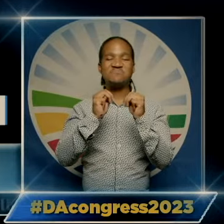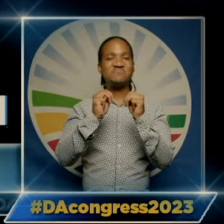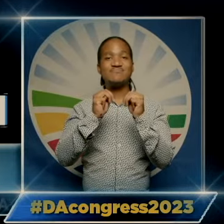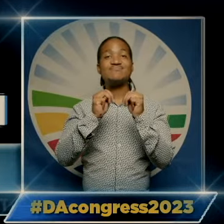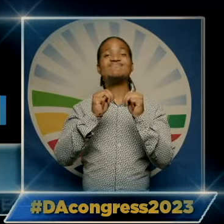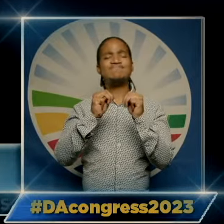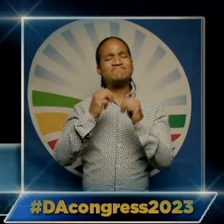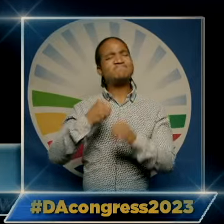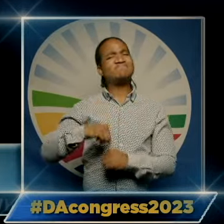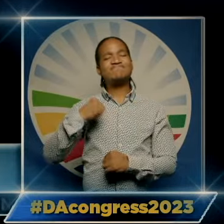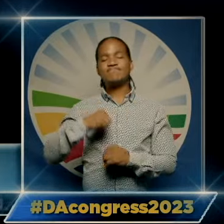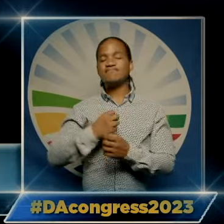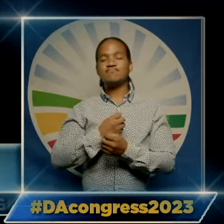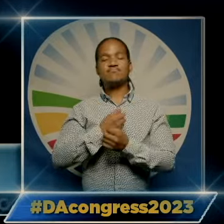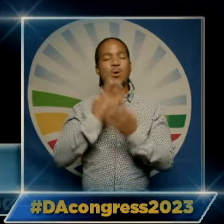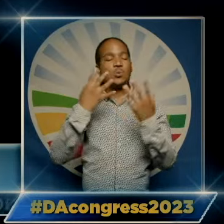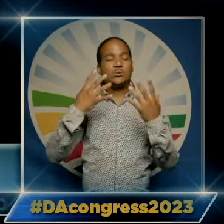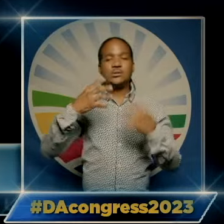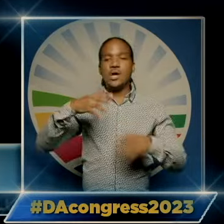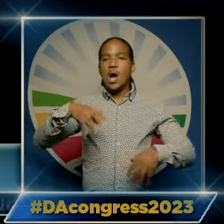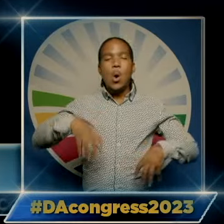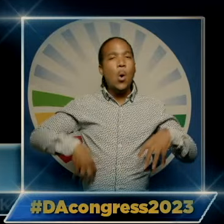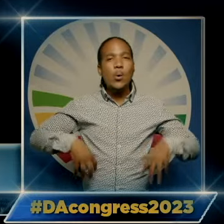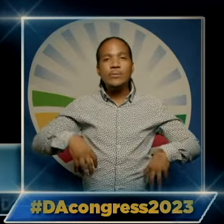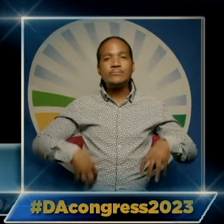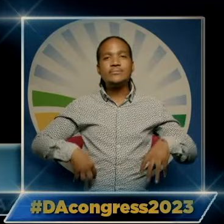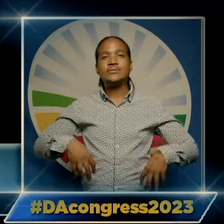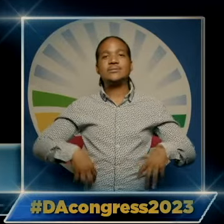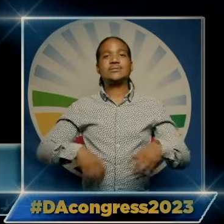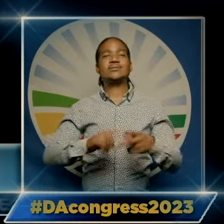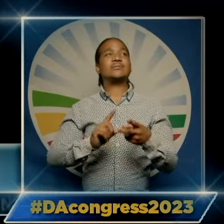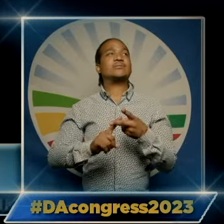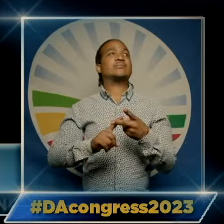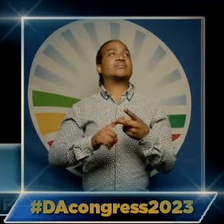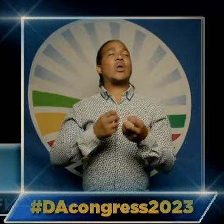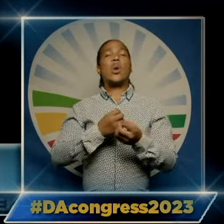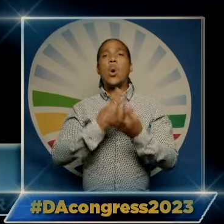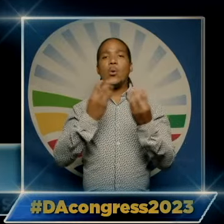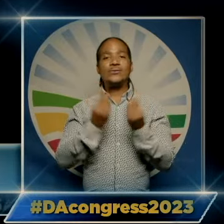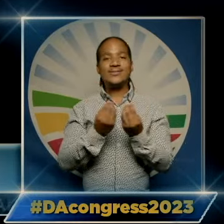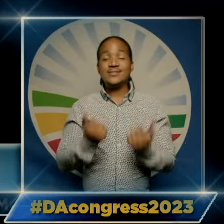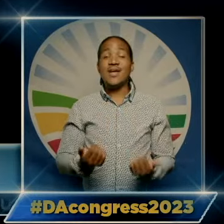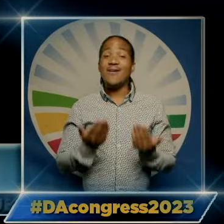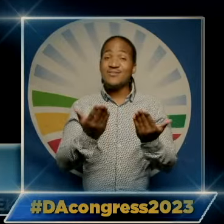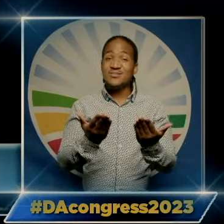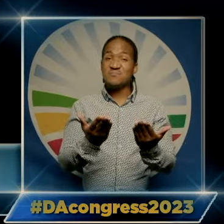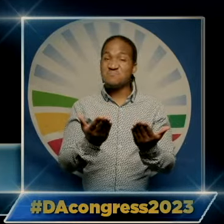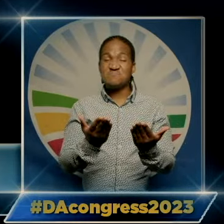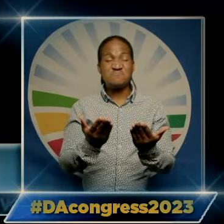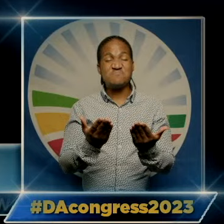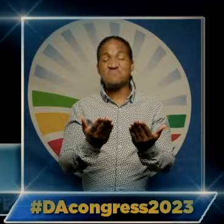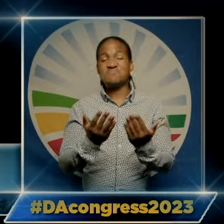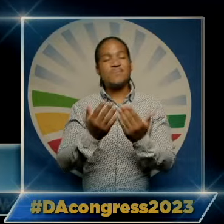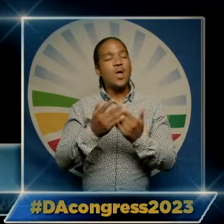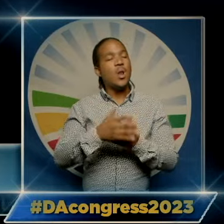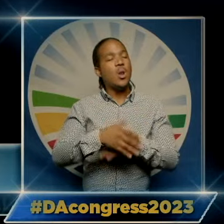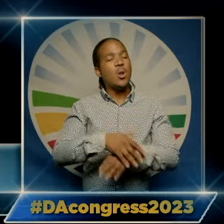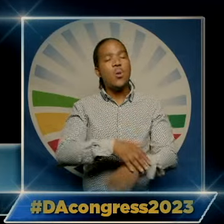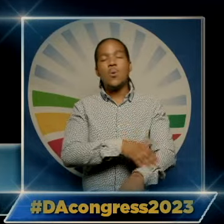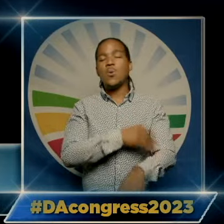of collapse, with corruption, unaccounted for money, and service delivery at an all-time low.